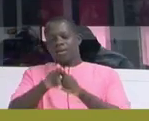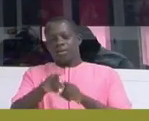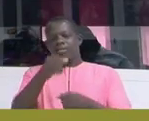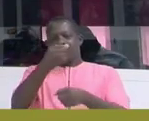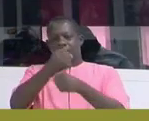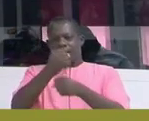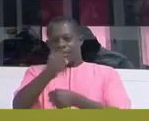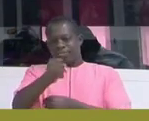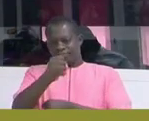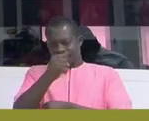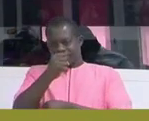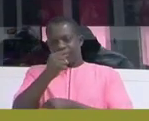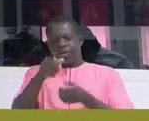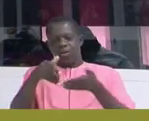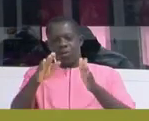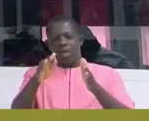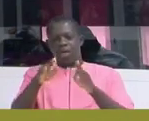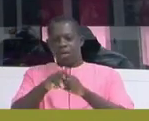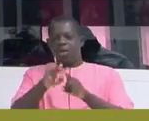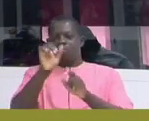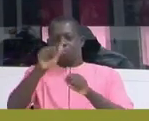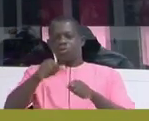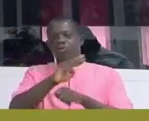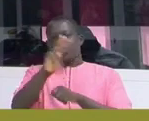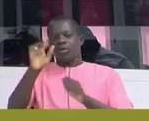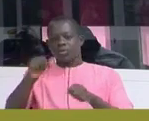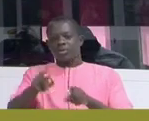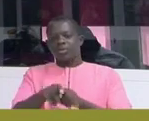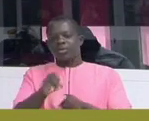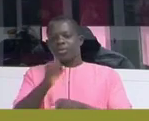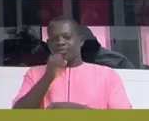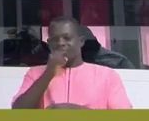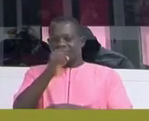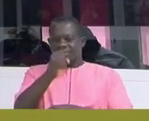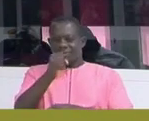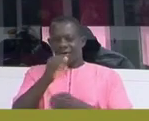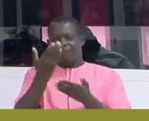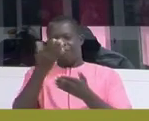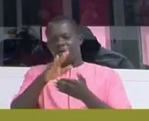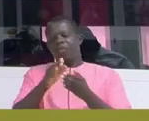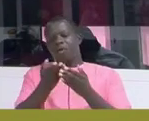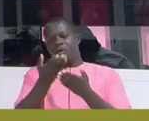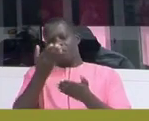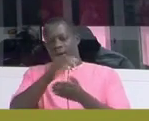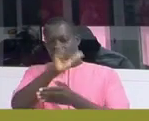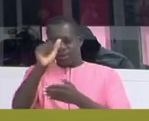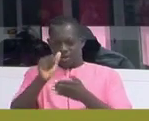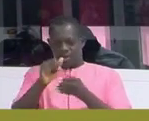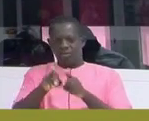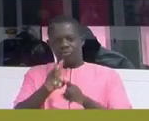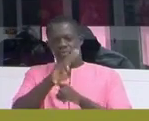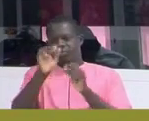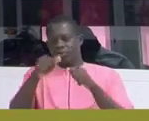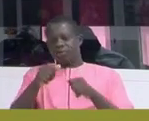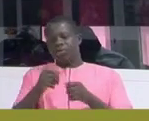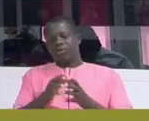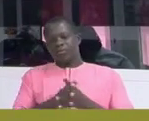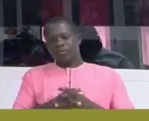posture and position the microphone in such a way that you won't have to strain yourself by leaning